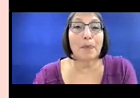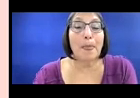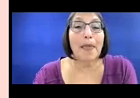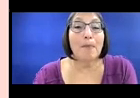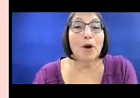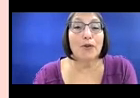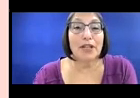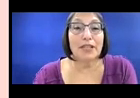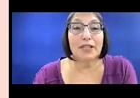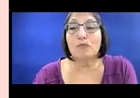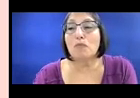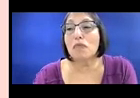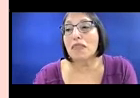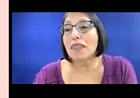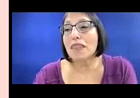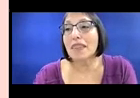Emojis,